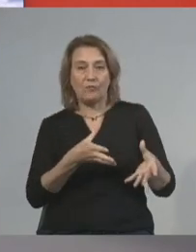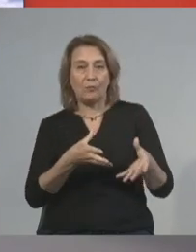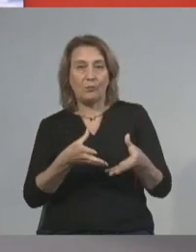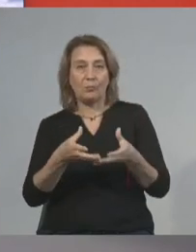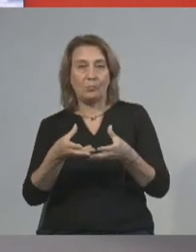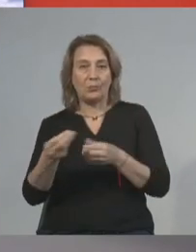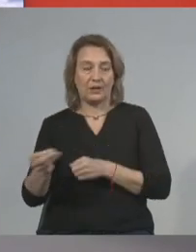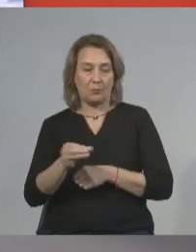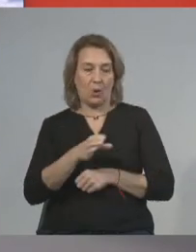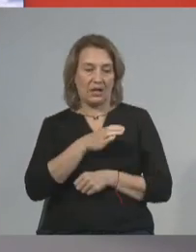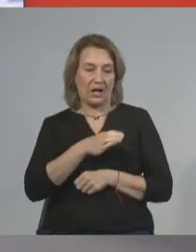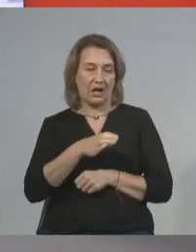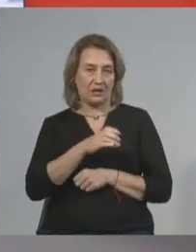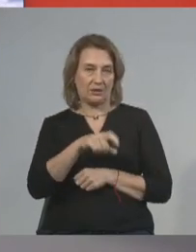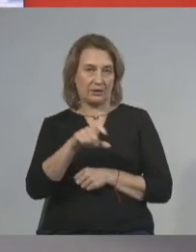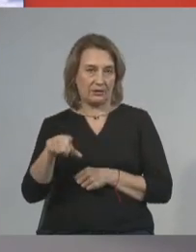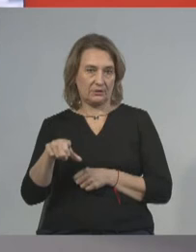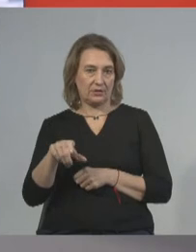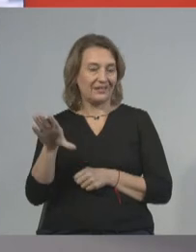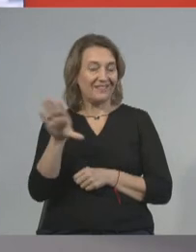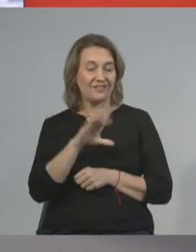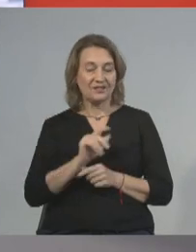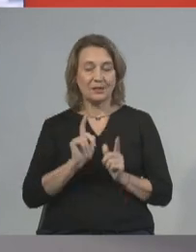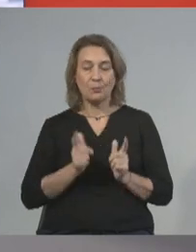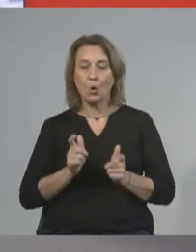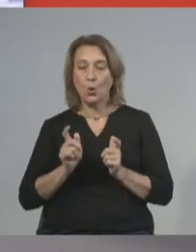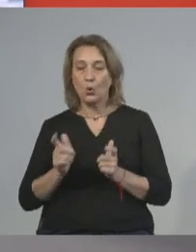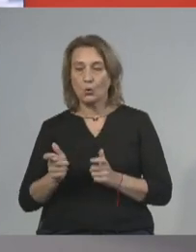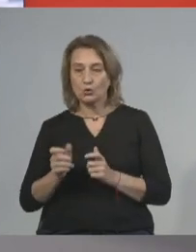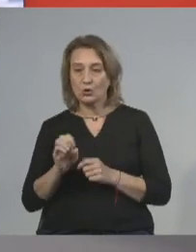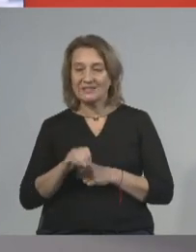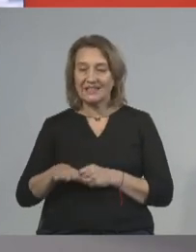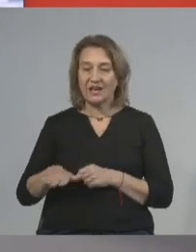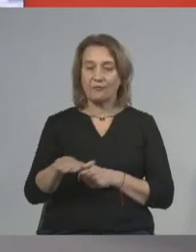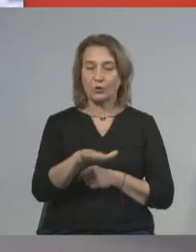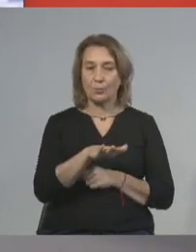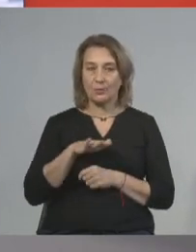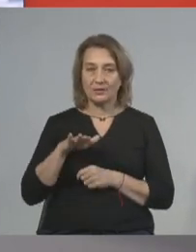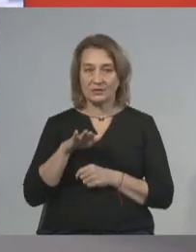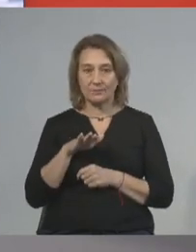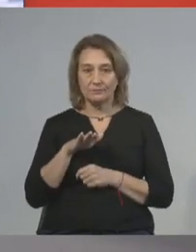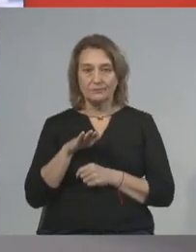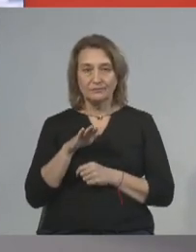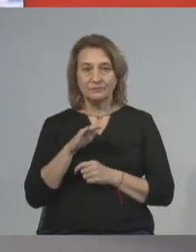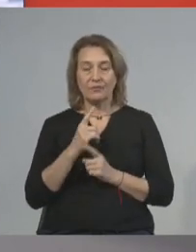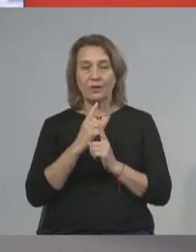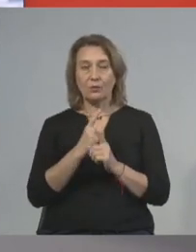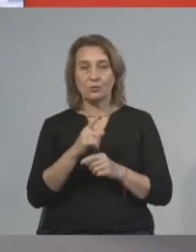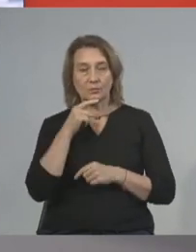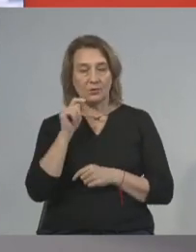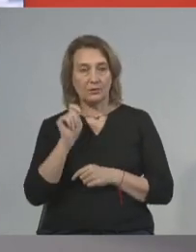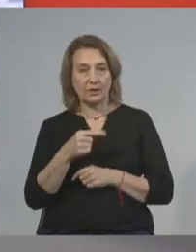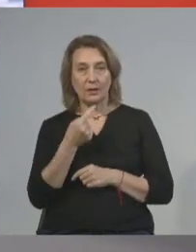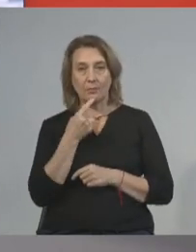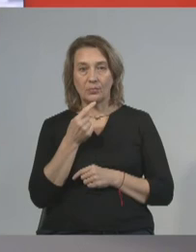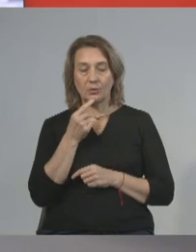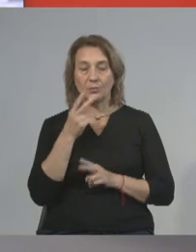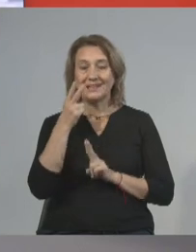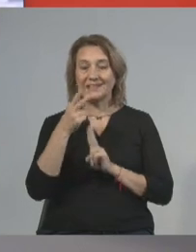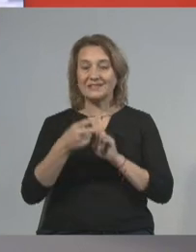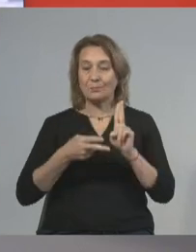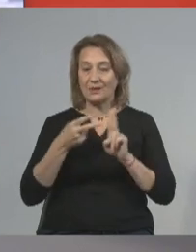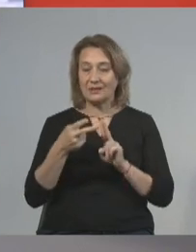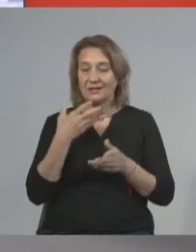groups of influence which belonged to the oligarchs and they disagree in some ways with a european and